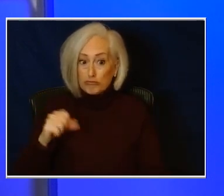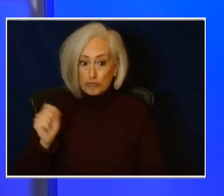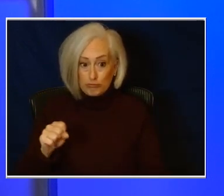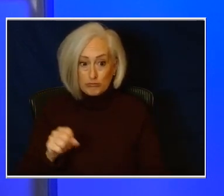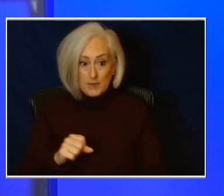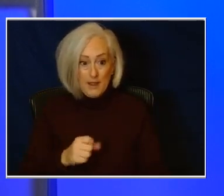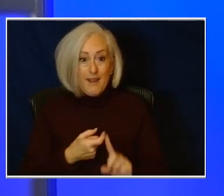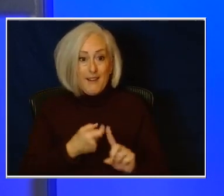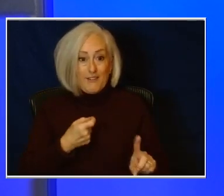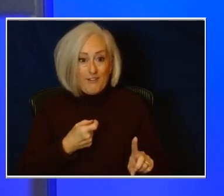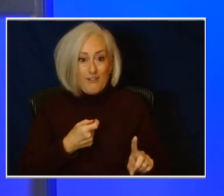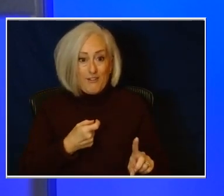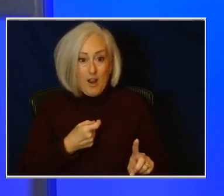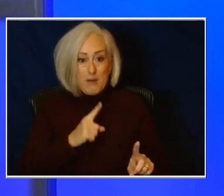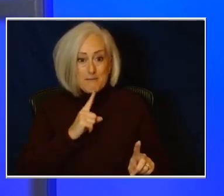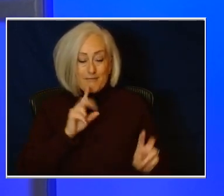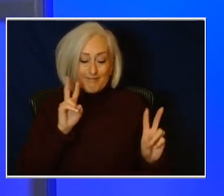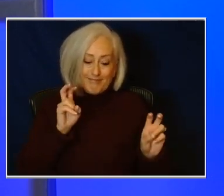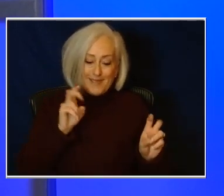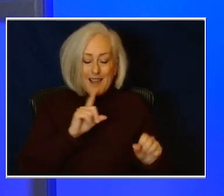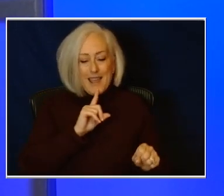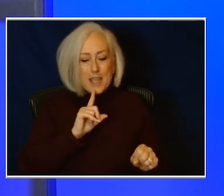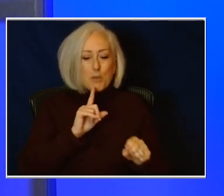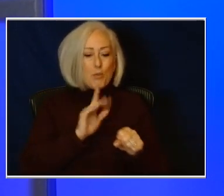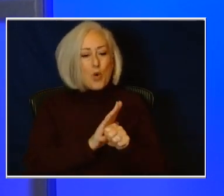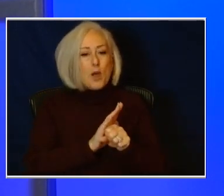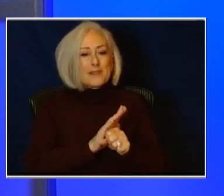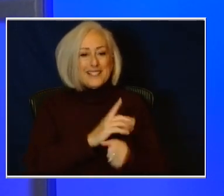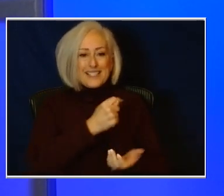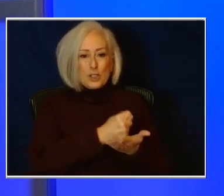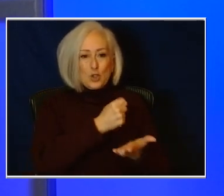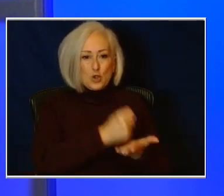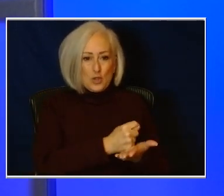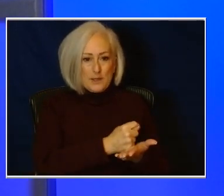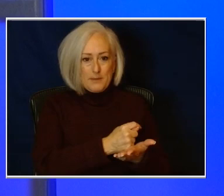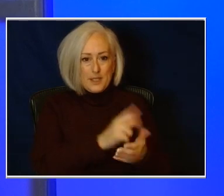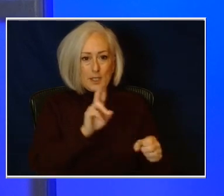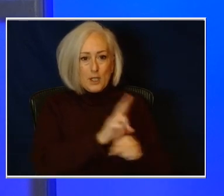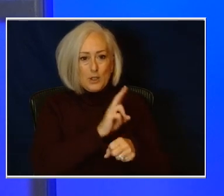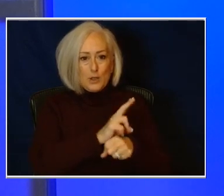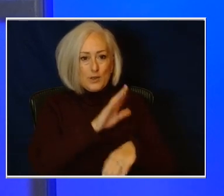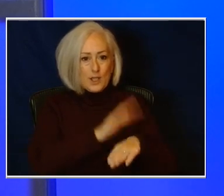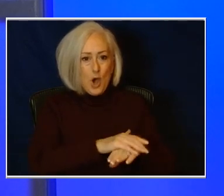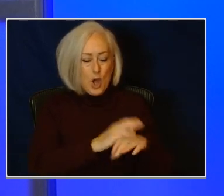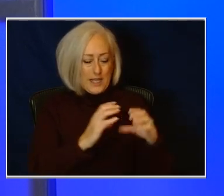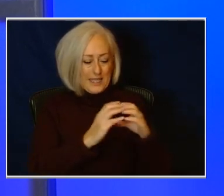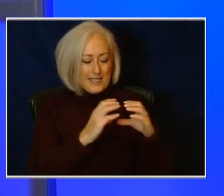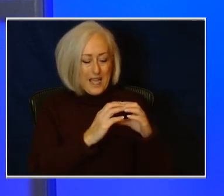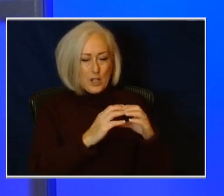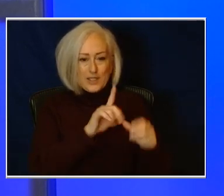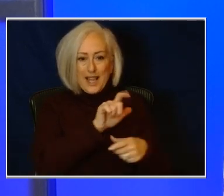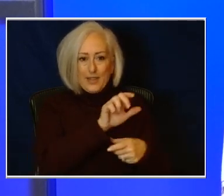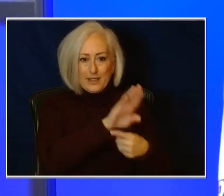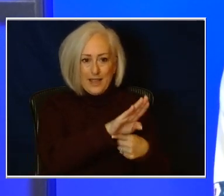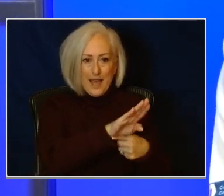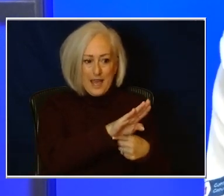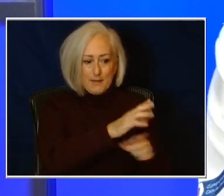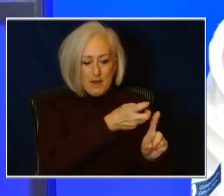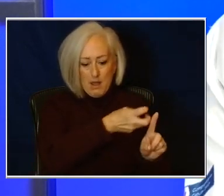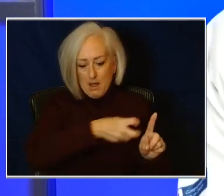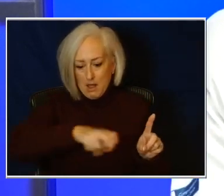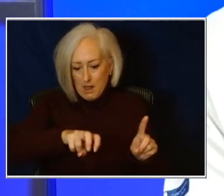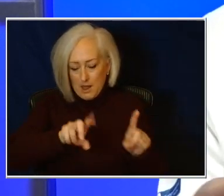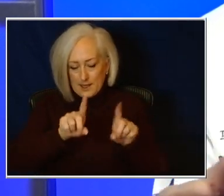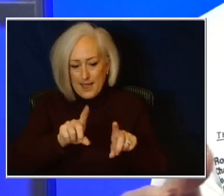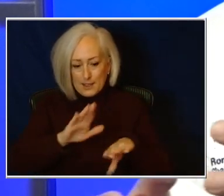very promising drug or a promising treatment, using it on cells in the laboratory, to then testing on animals, to